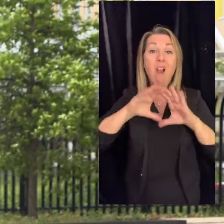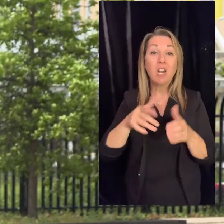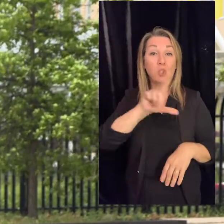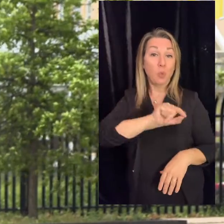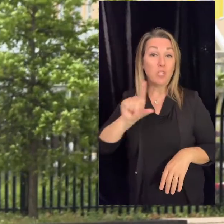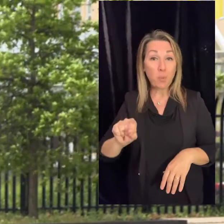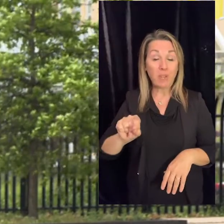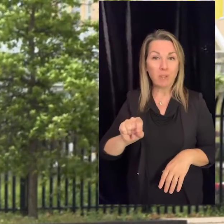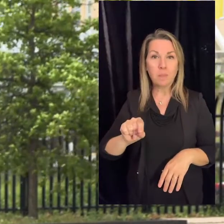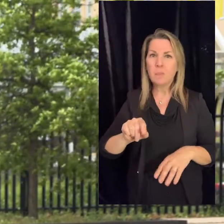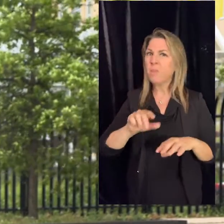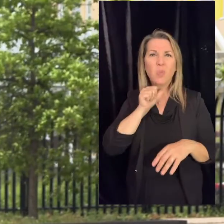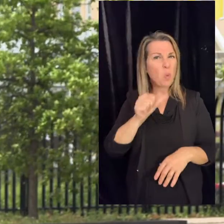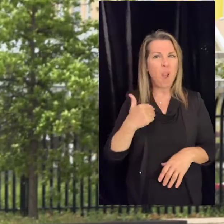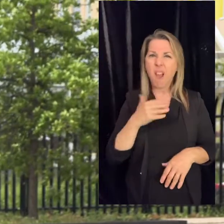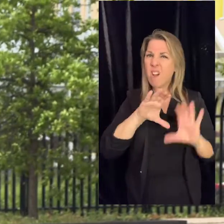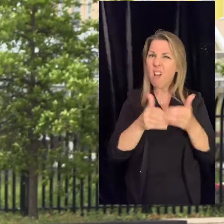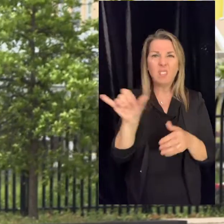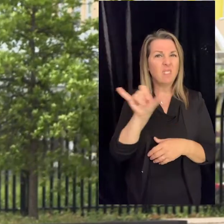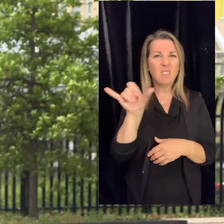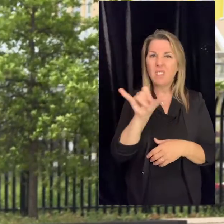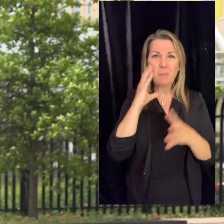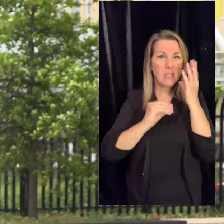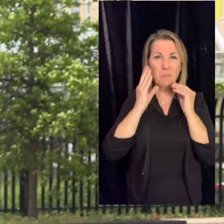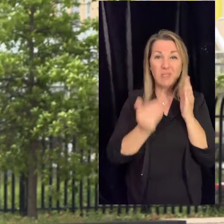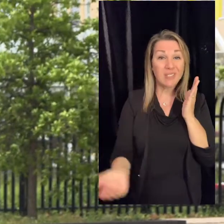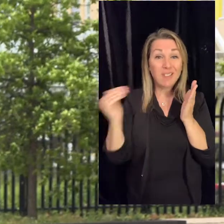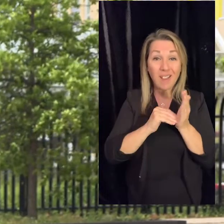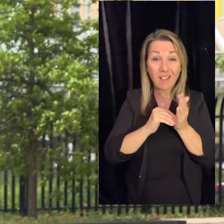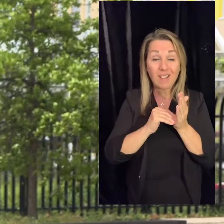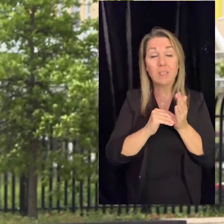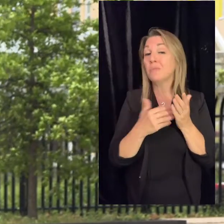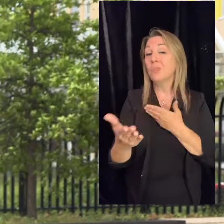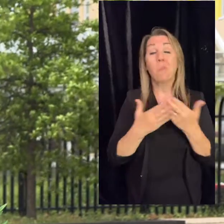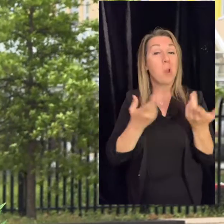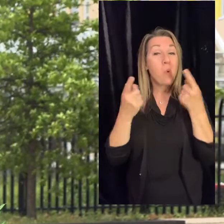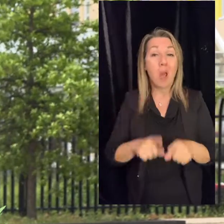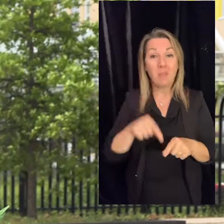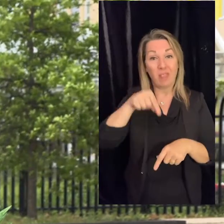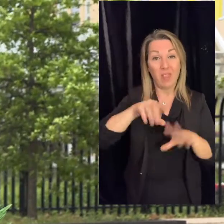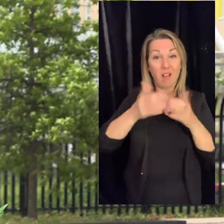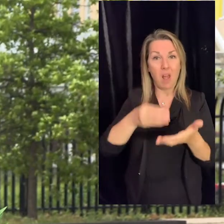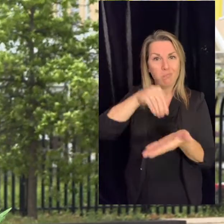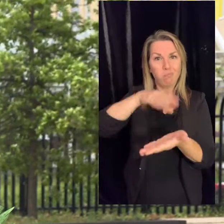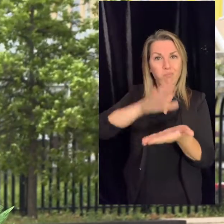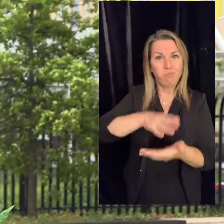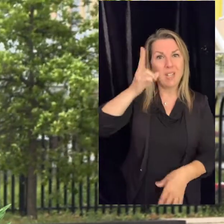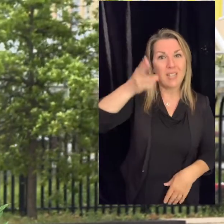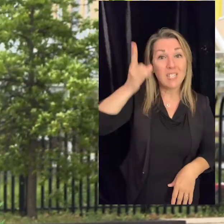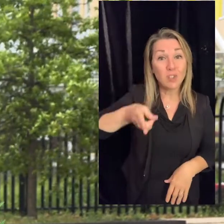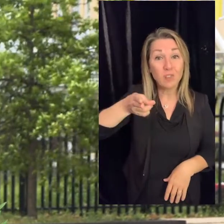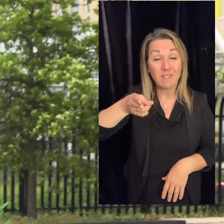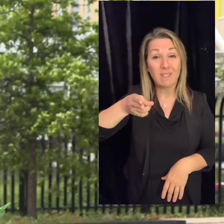2020, and there'll never be a class like us ever again. Like it or not, this class is going down in history. And I just want to say